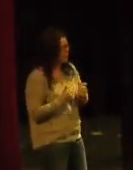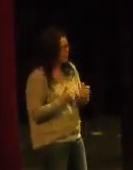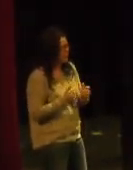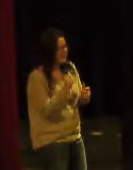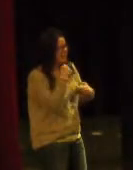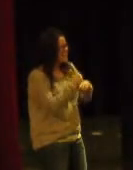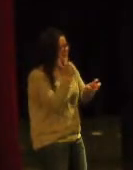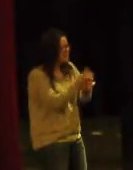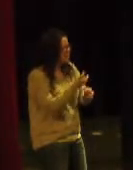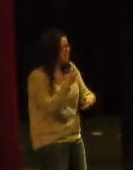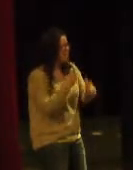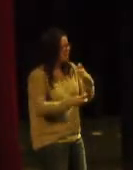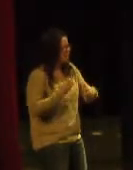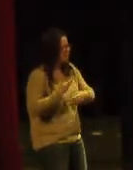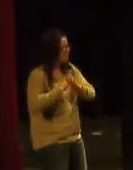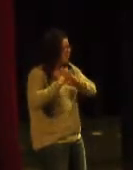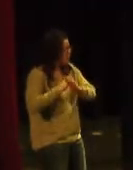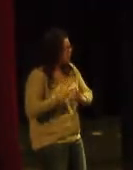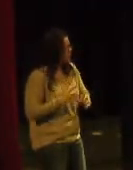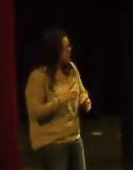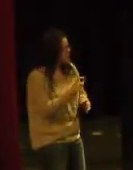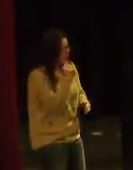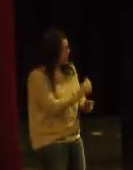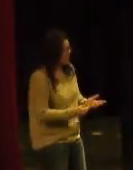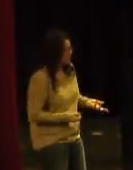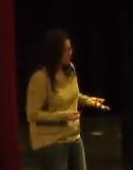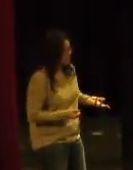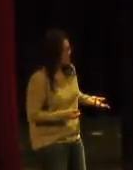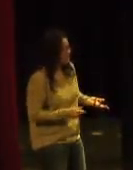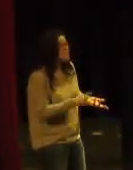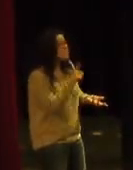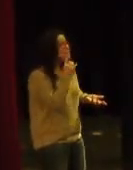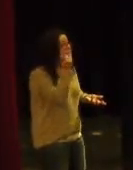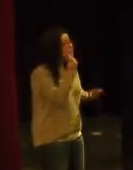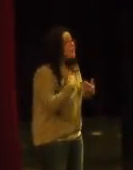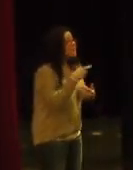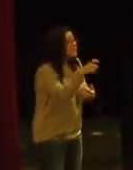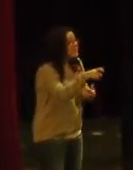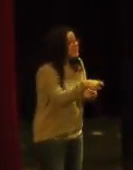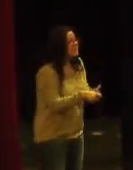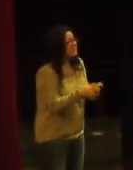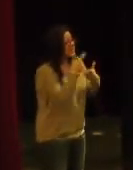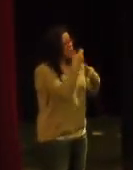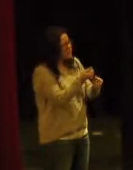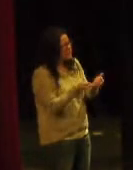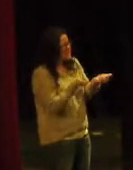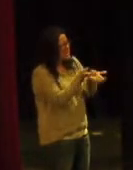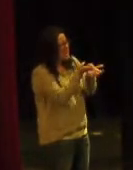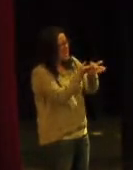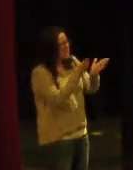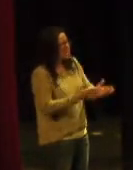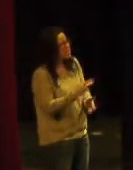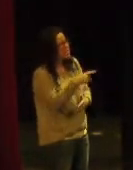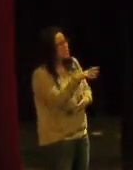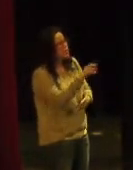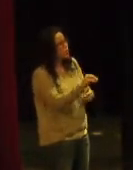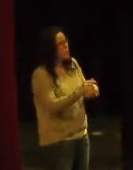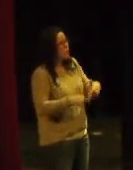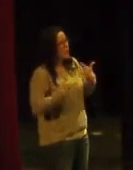if we have a need for it. It's interesting that economists and pro-life people are the only people that value